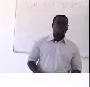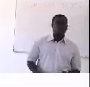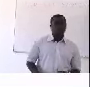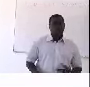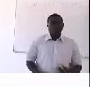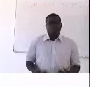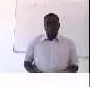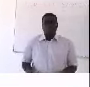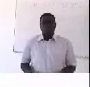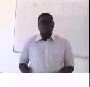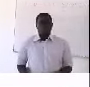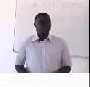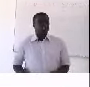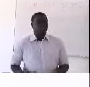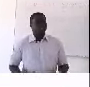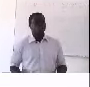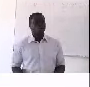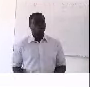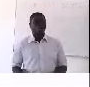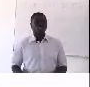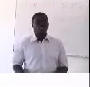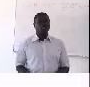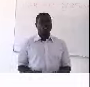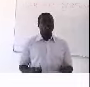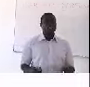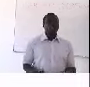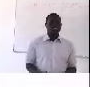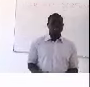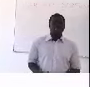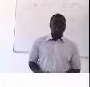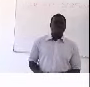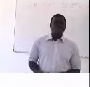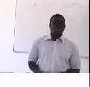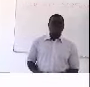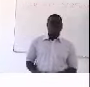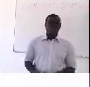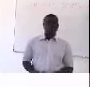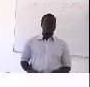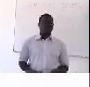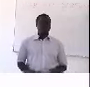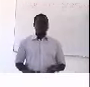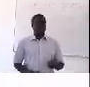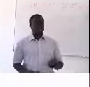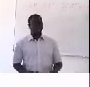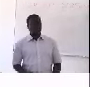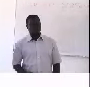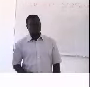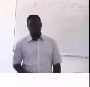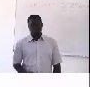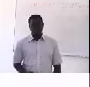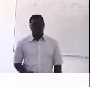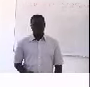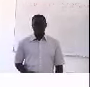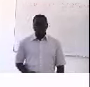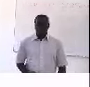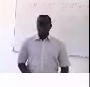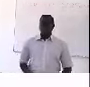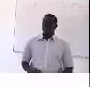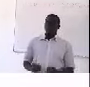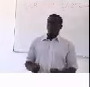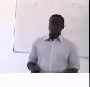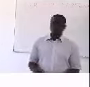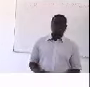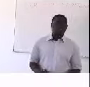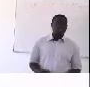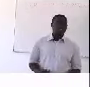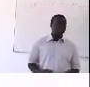production of adrenaline, testosterone, okay, all these hormones that are, the secretion is